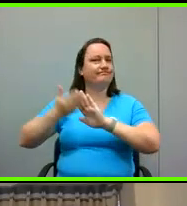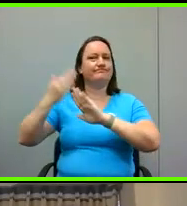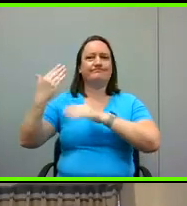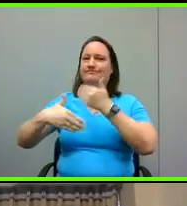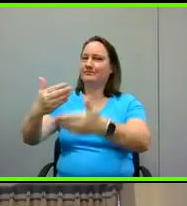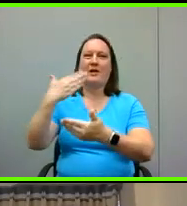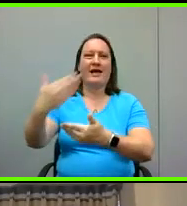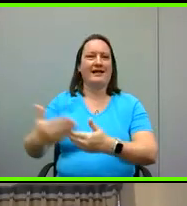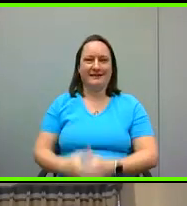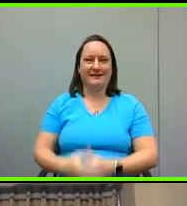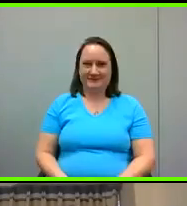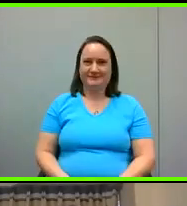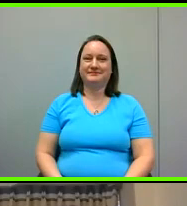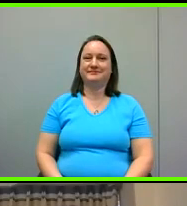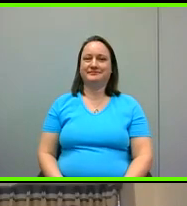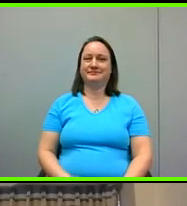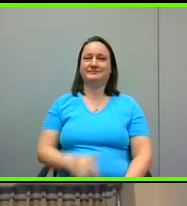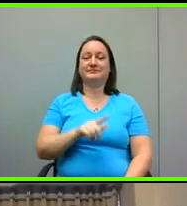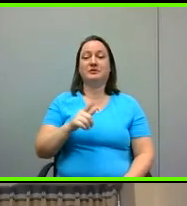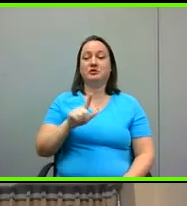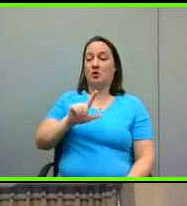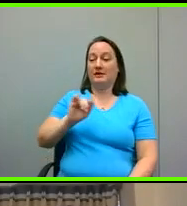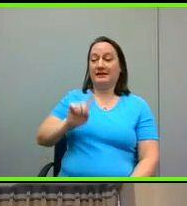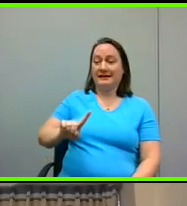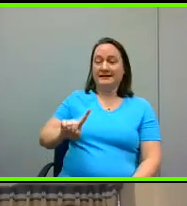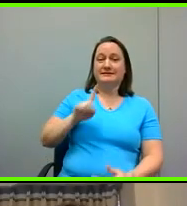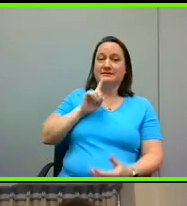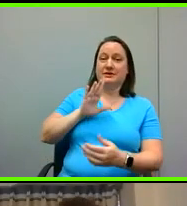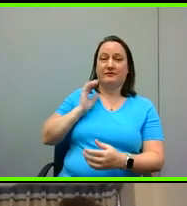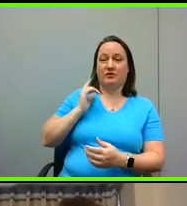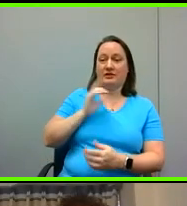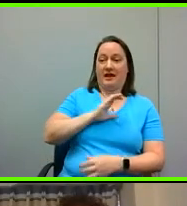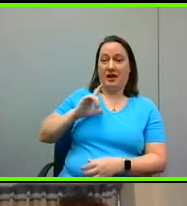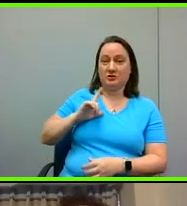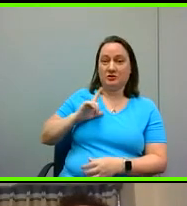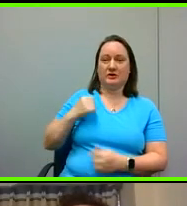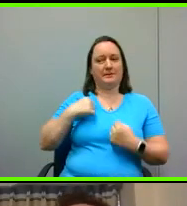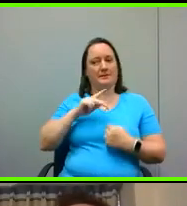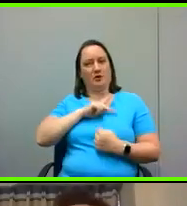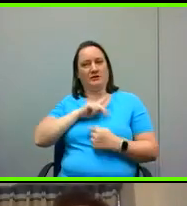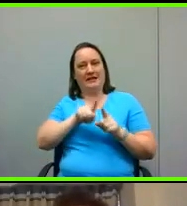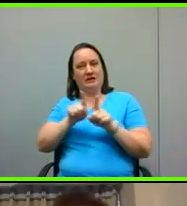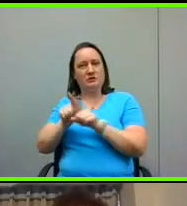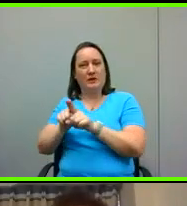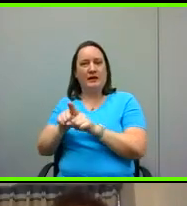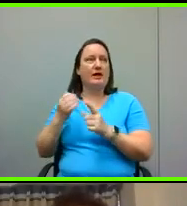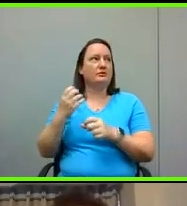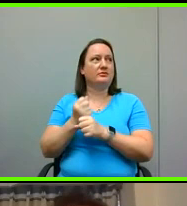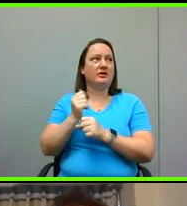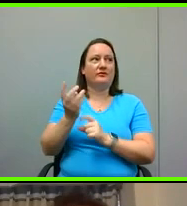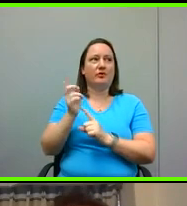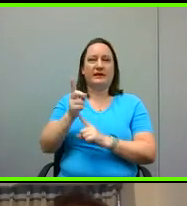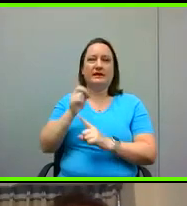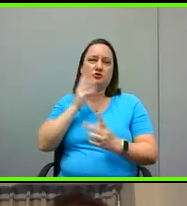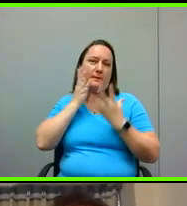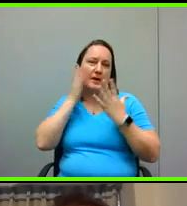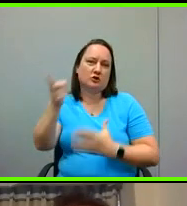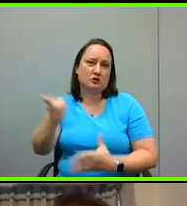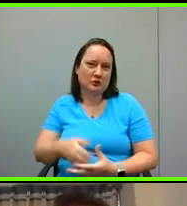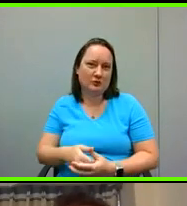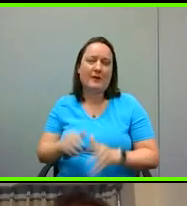you. Liz, on behalf of the council and personally, I want to take just a few minutes to embarrass you. No,